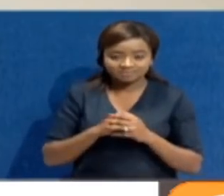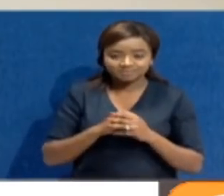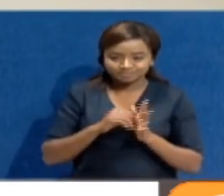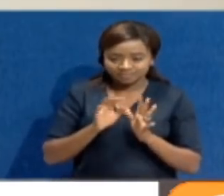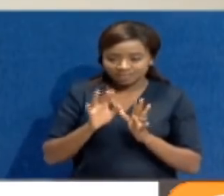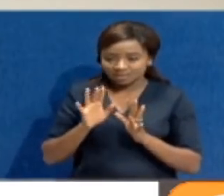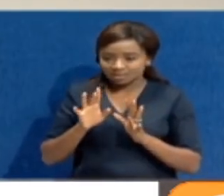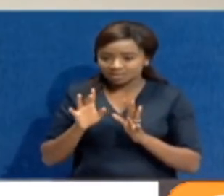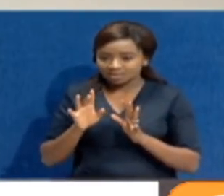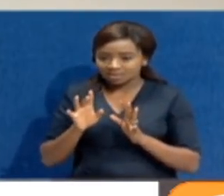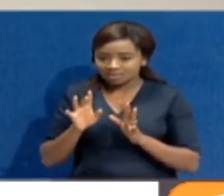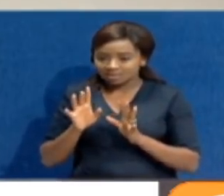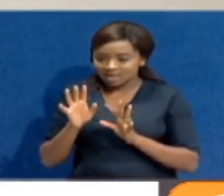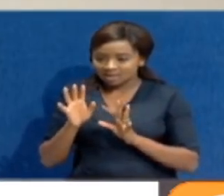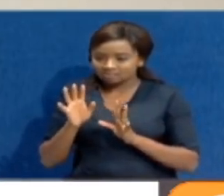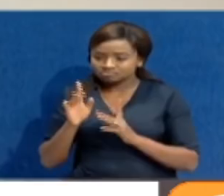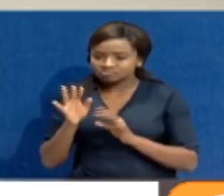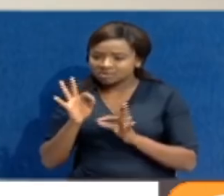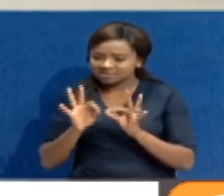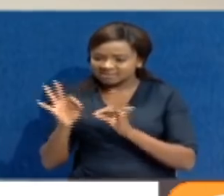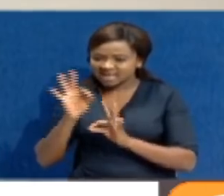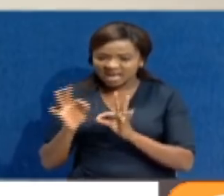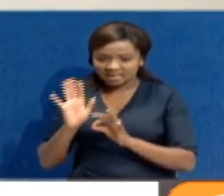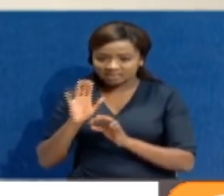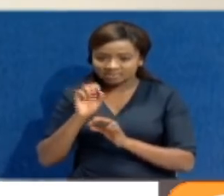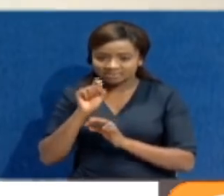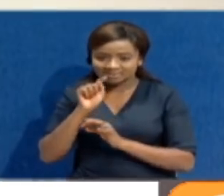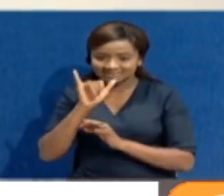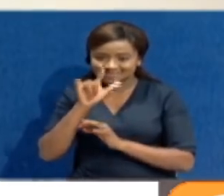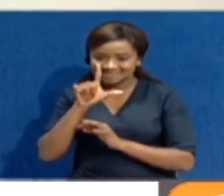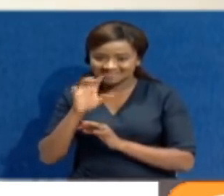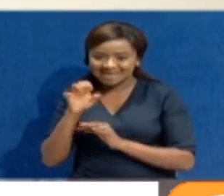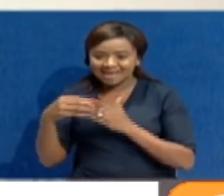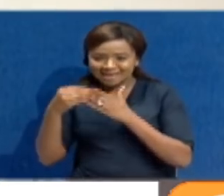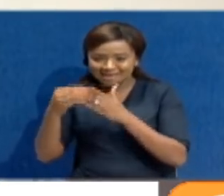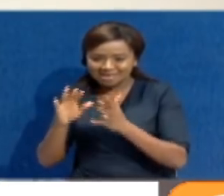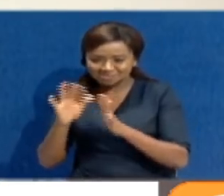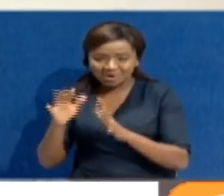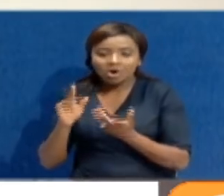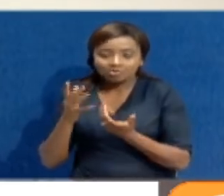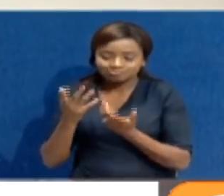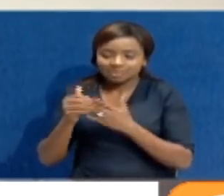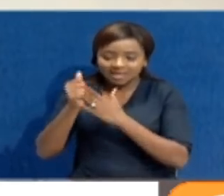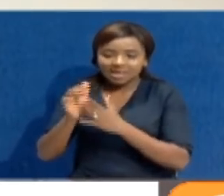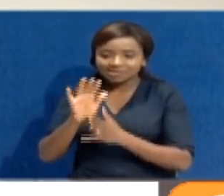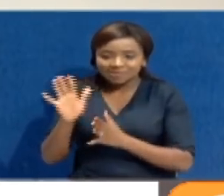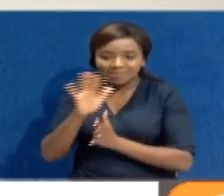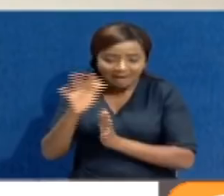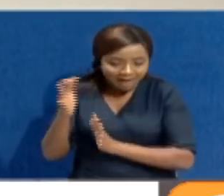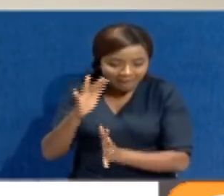leadership fades, and I see like his is quite different from what I think